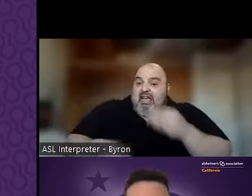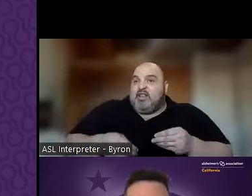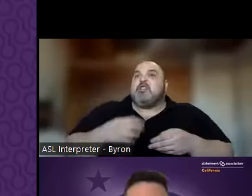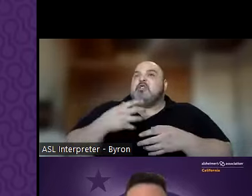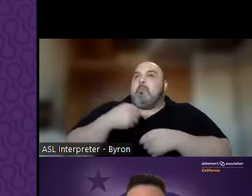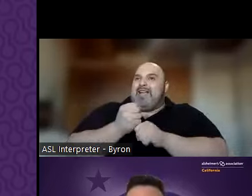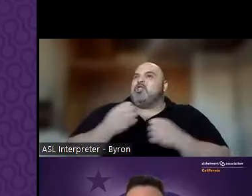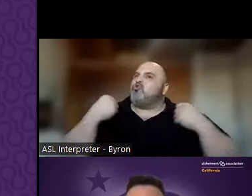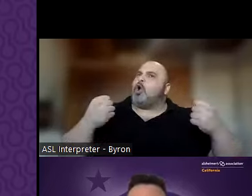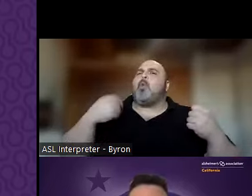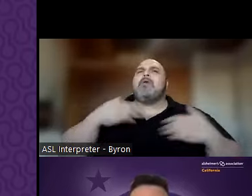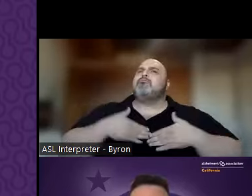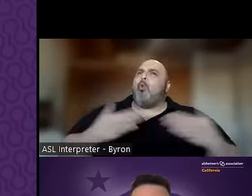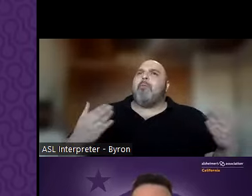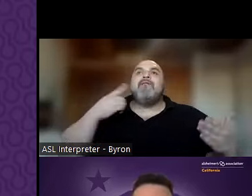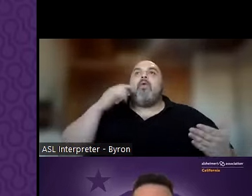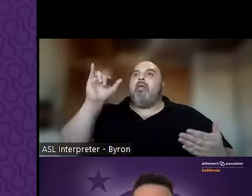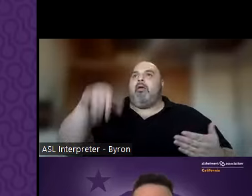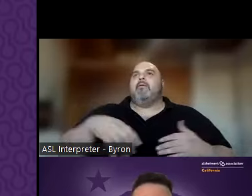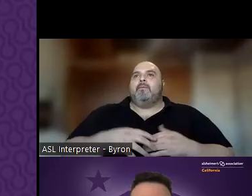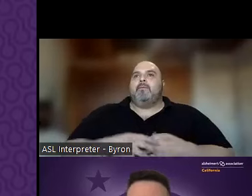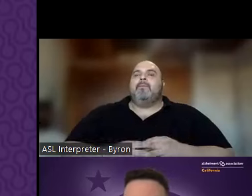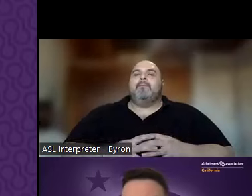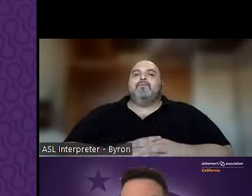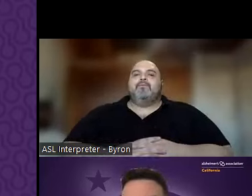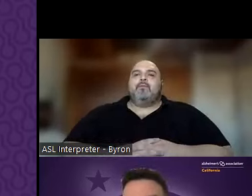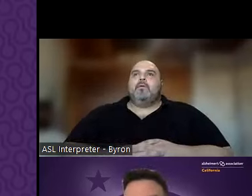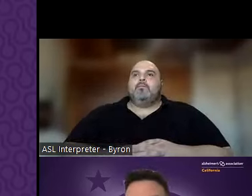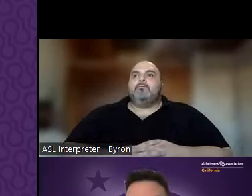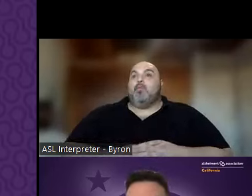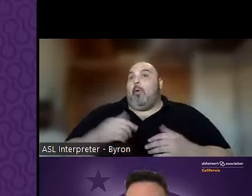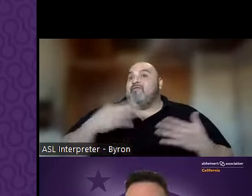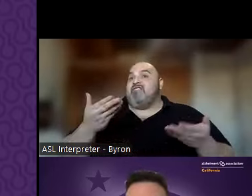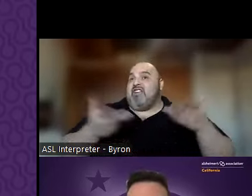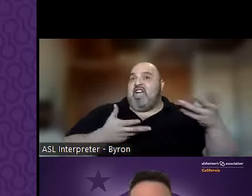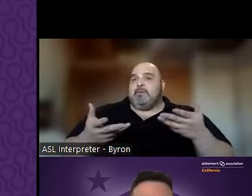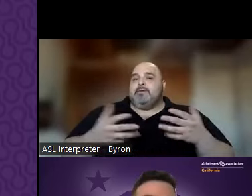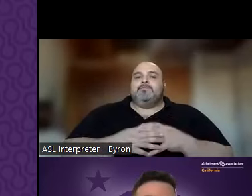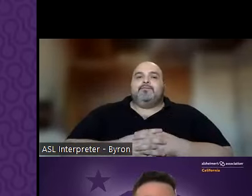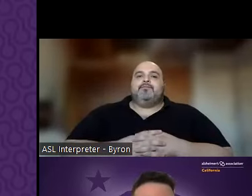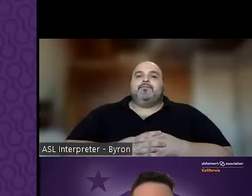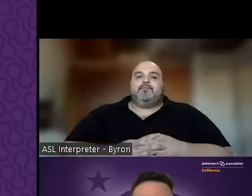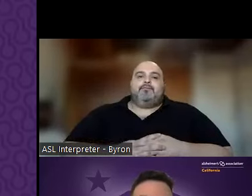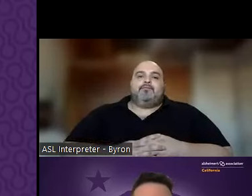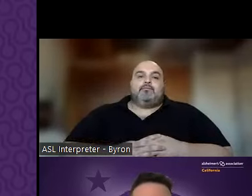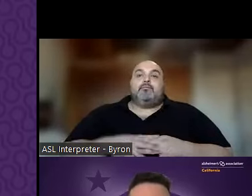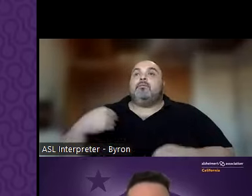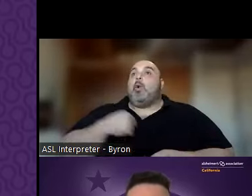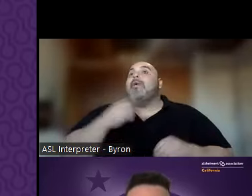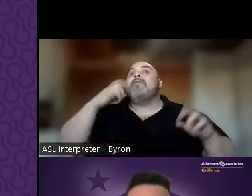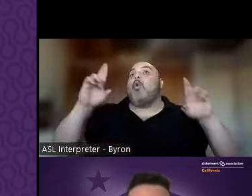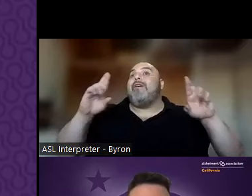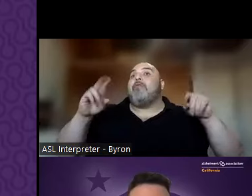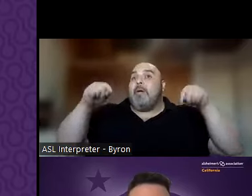very much open to that engagement. And we're hopeful that this